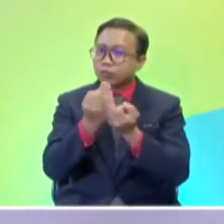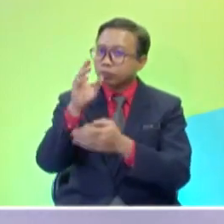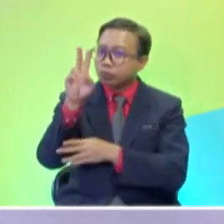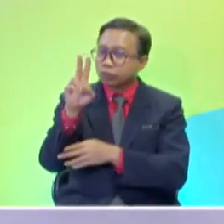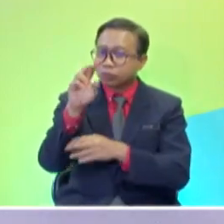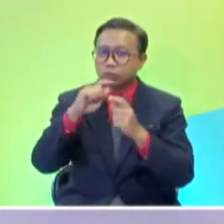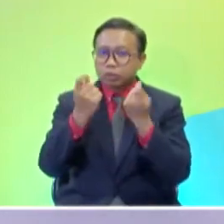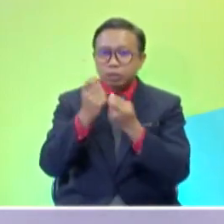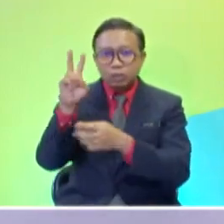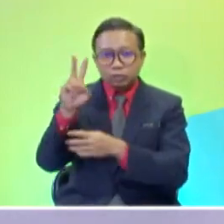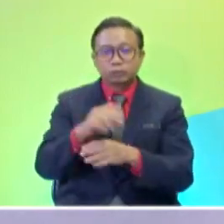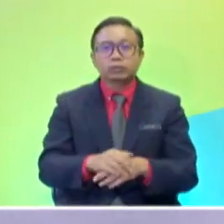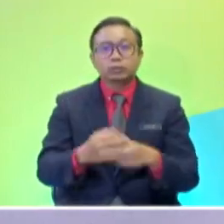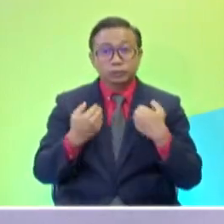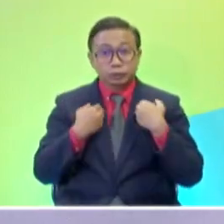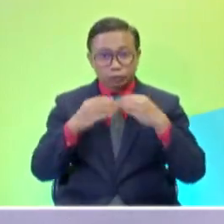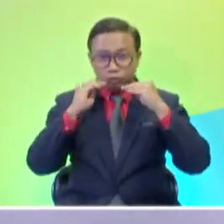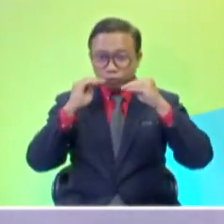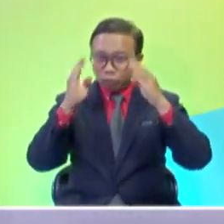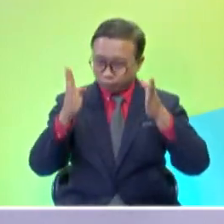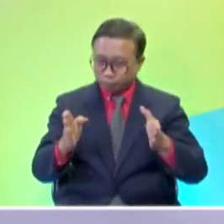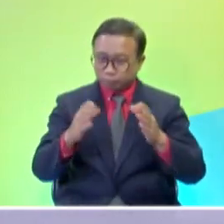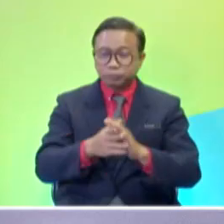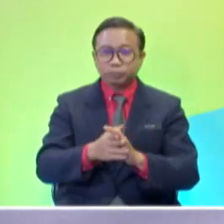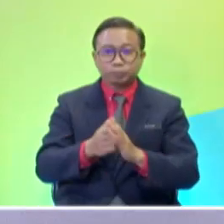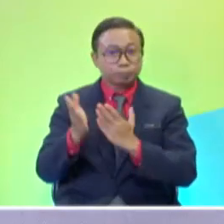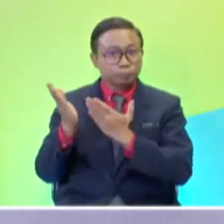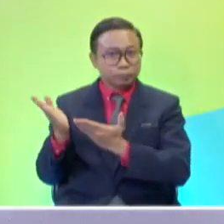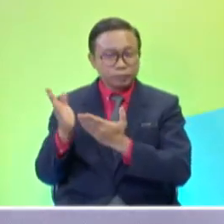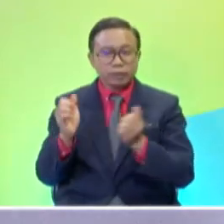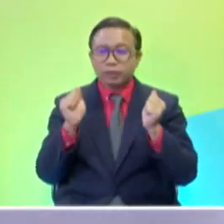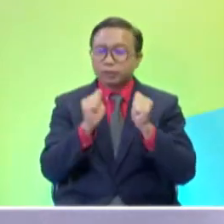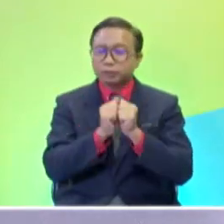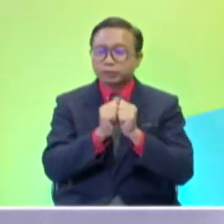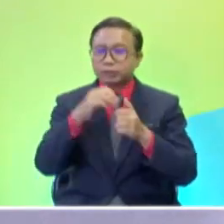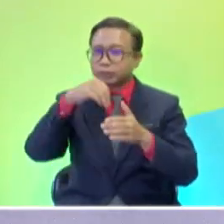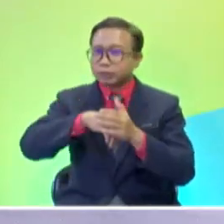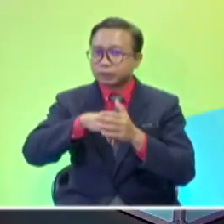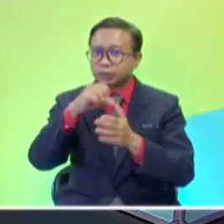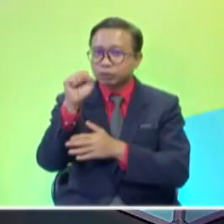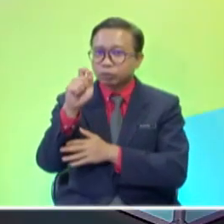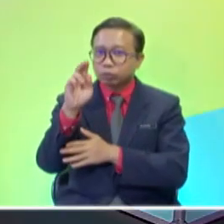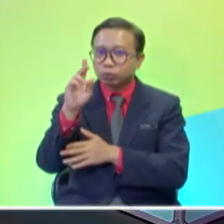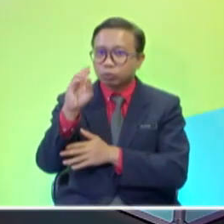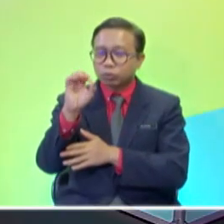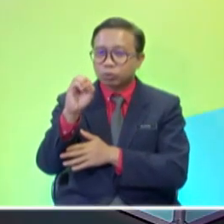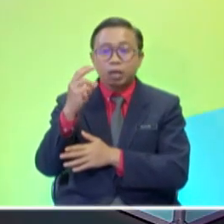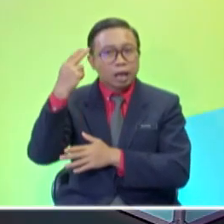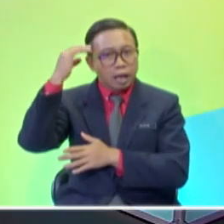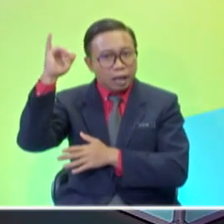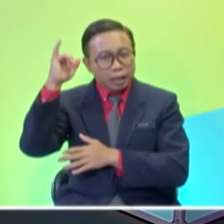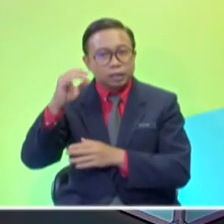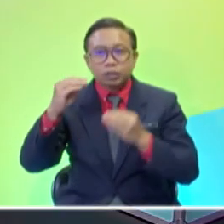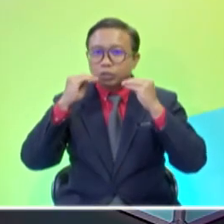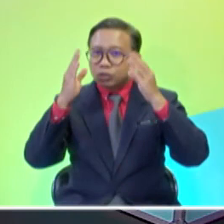course, as you can see just now, we have our teacher who is right here with me in the studio. Hi, teacher. How are you?